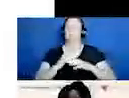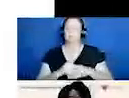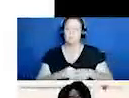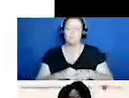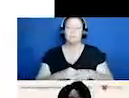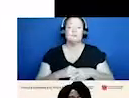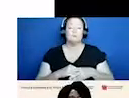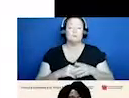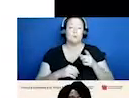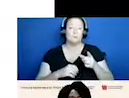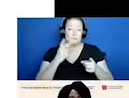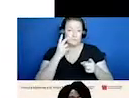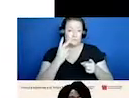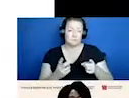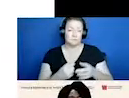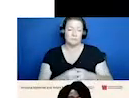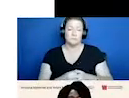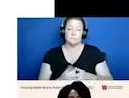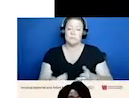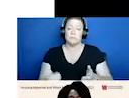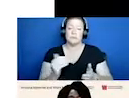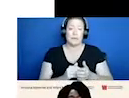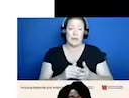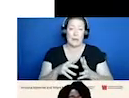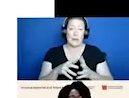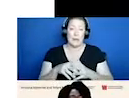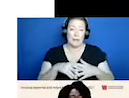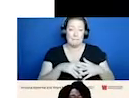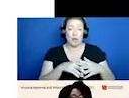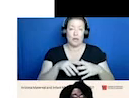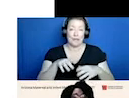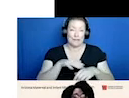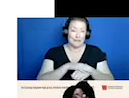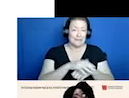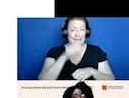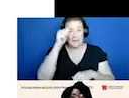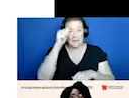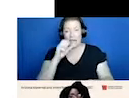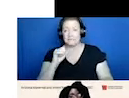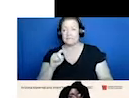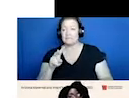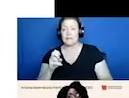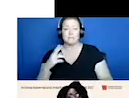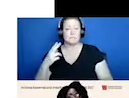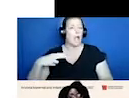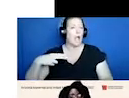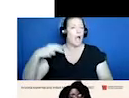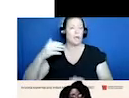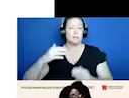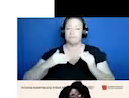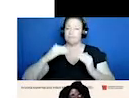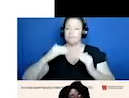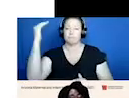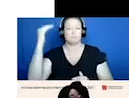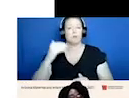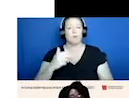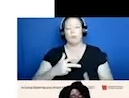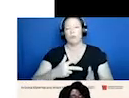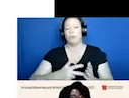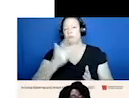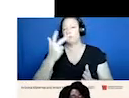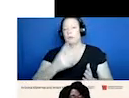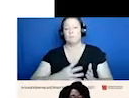And so you can see here that, again, American Indian and Alaska Natives experience the highest disparity, at least 3 to 4